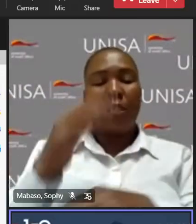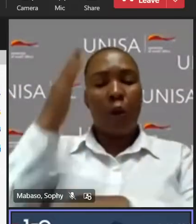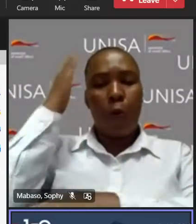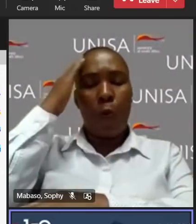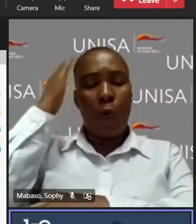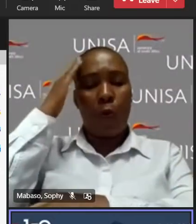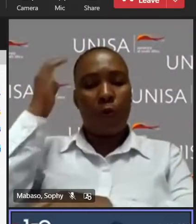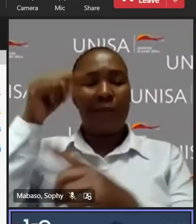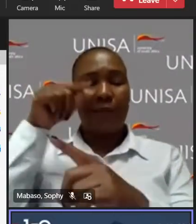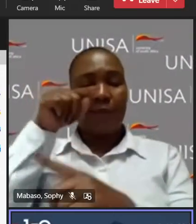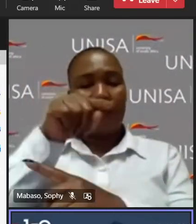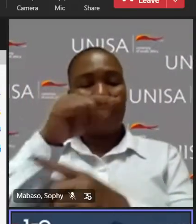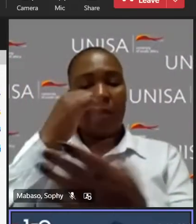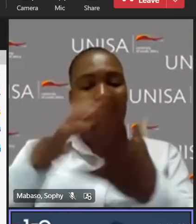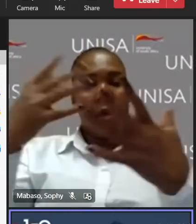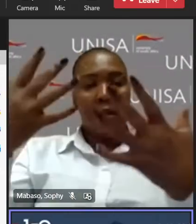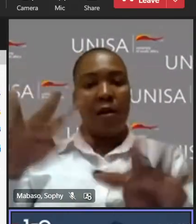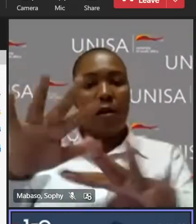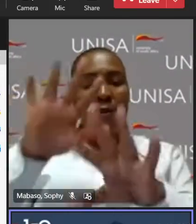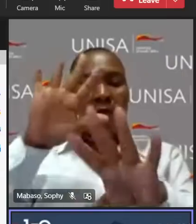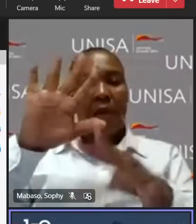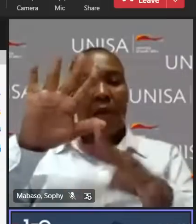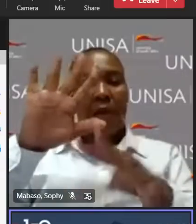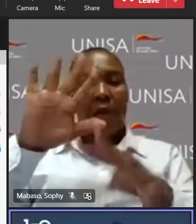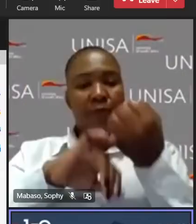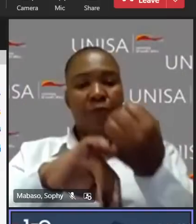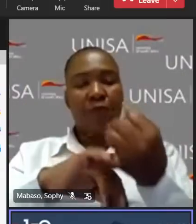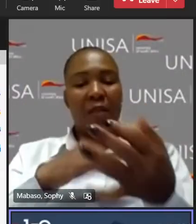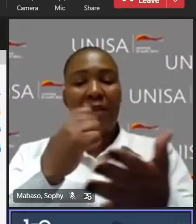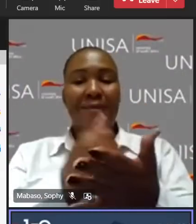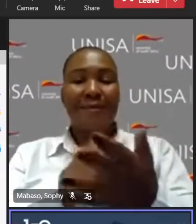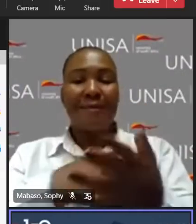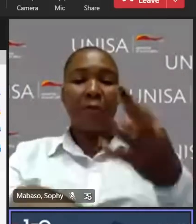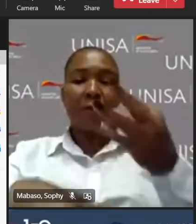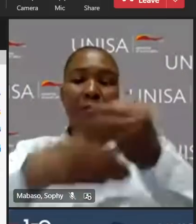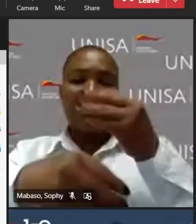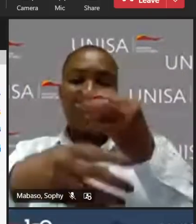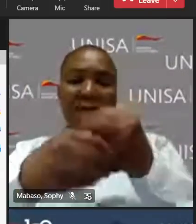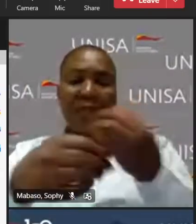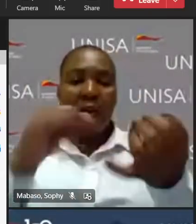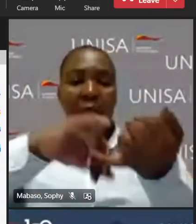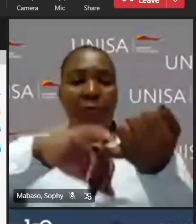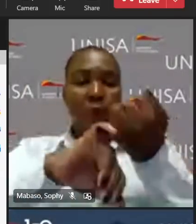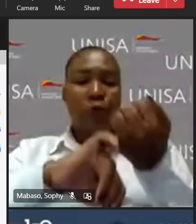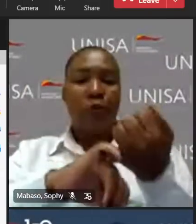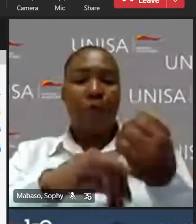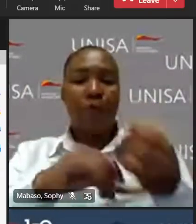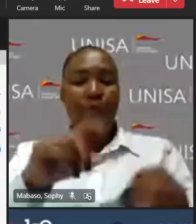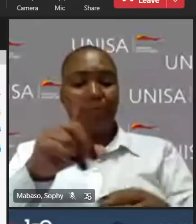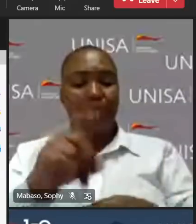the maximum of 5. If you click on registration of additional modules,